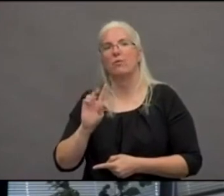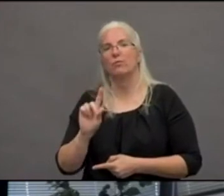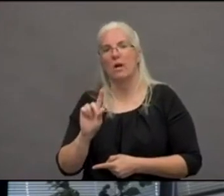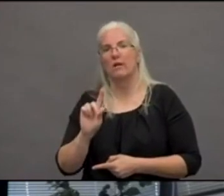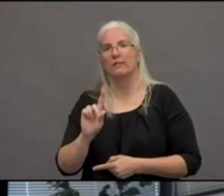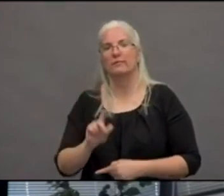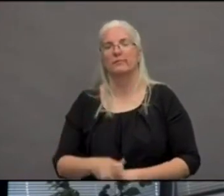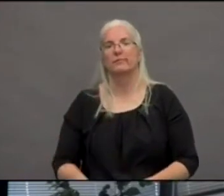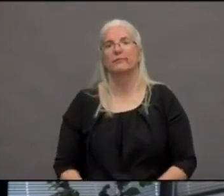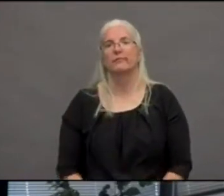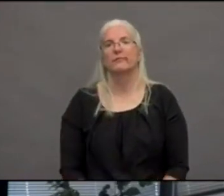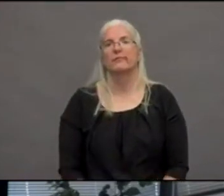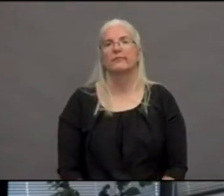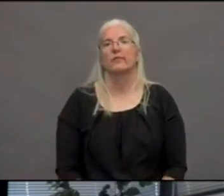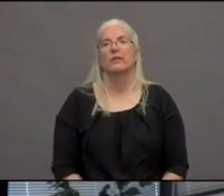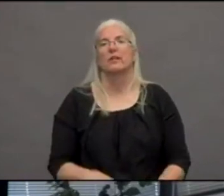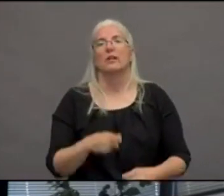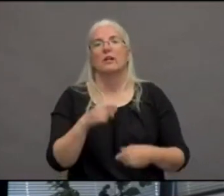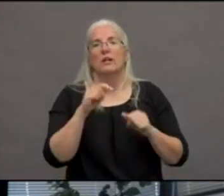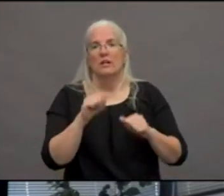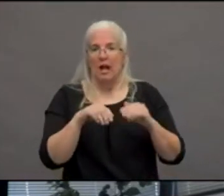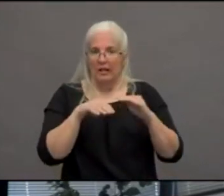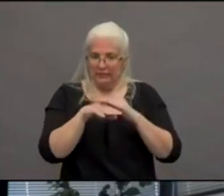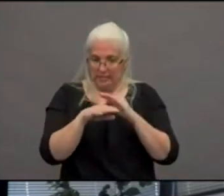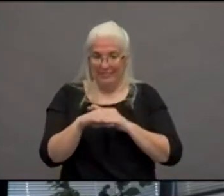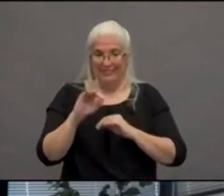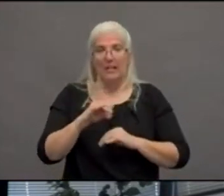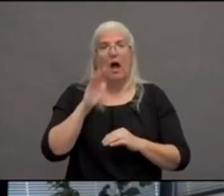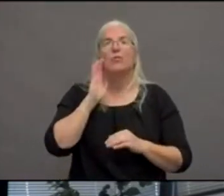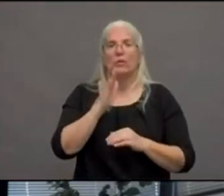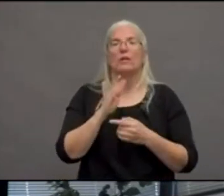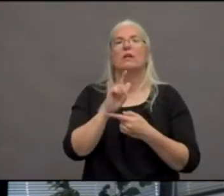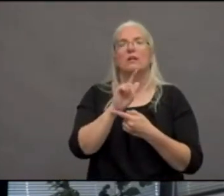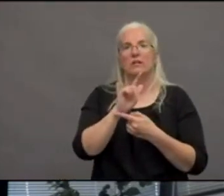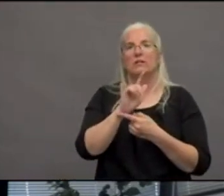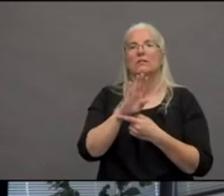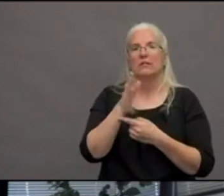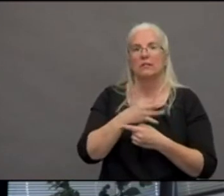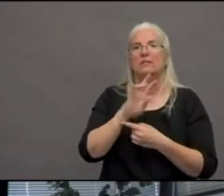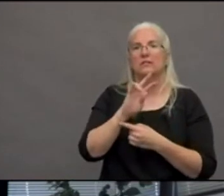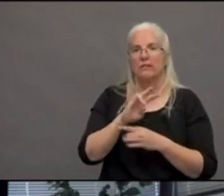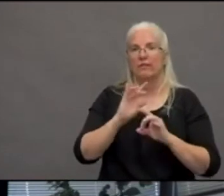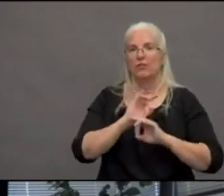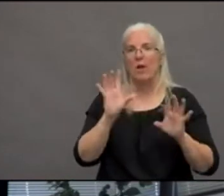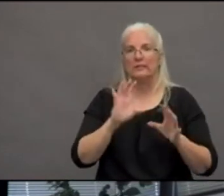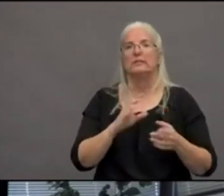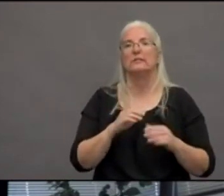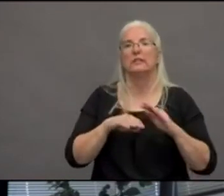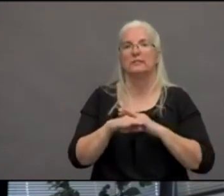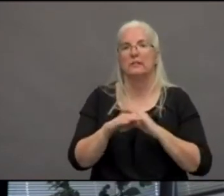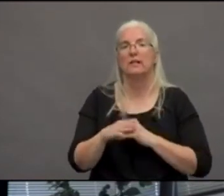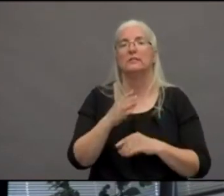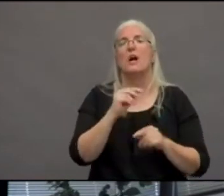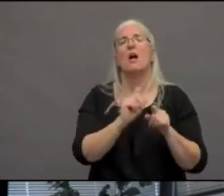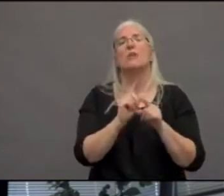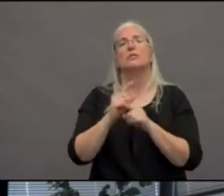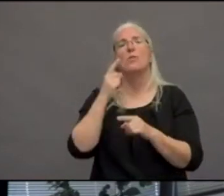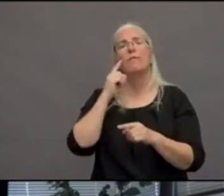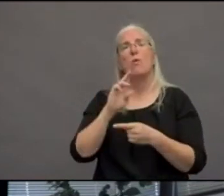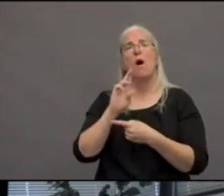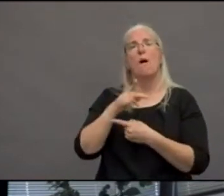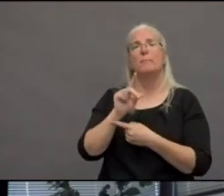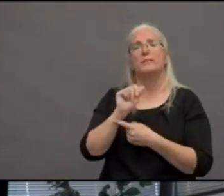741-741 to access a crisis counselor by text message. And finally, for up-to-date information about COVID-19 in the